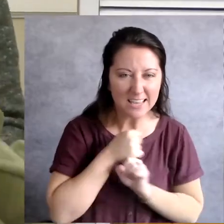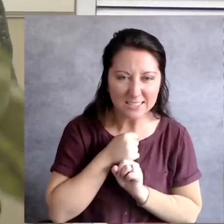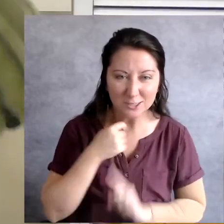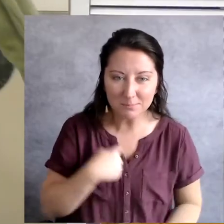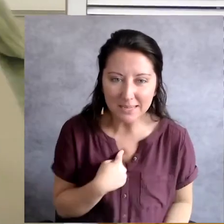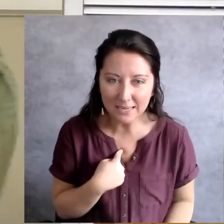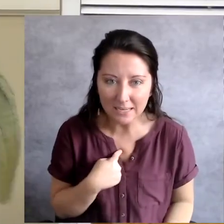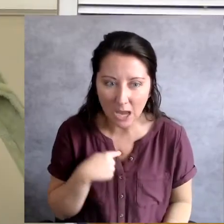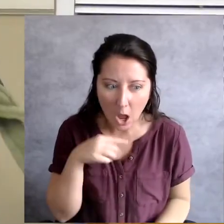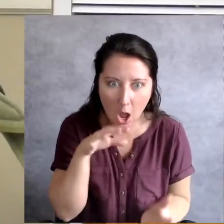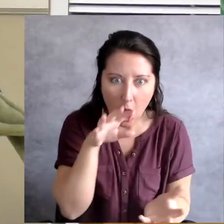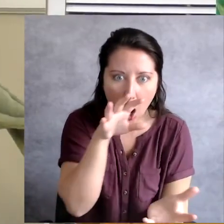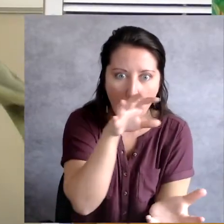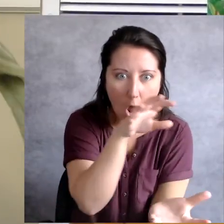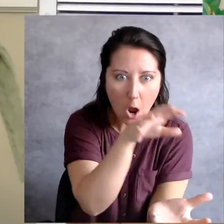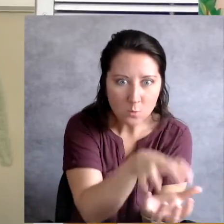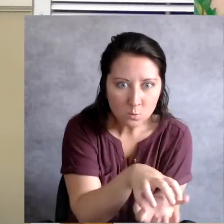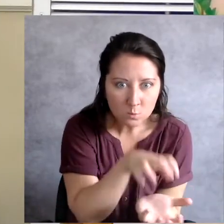me.